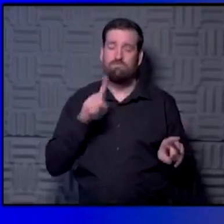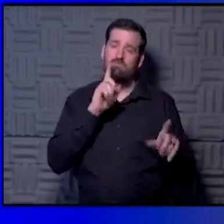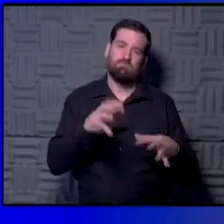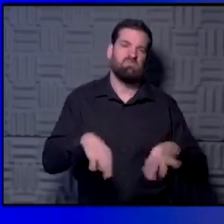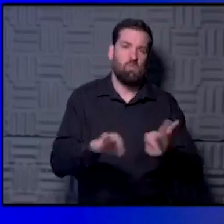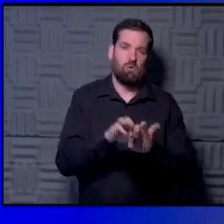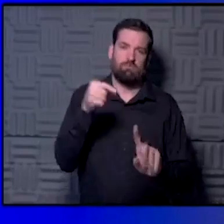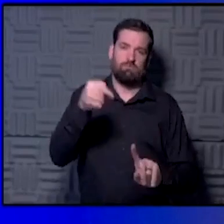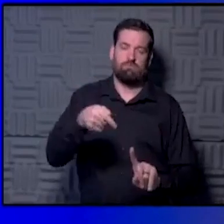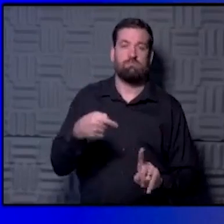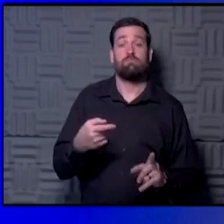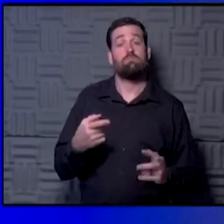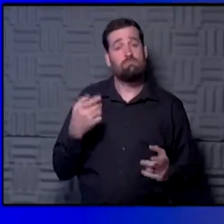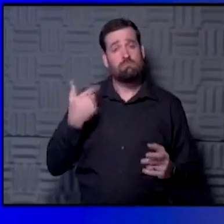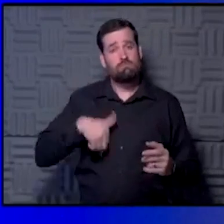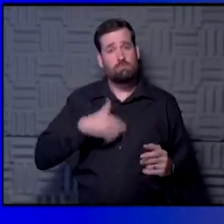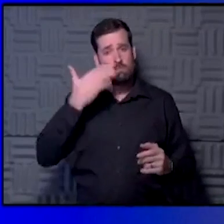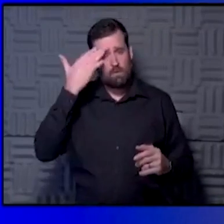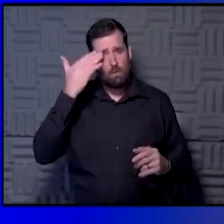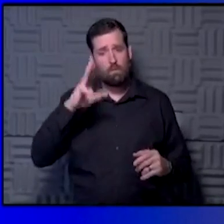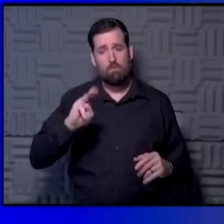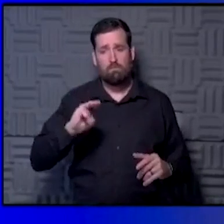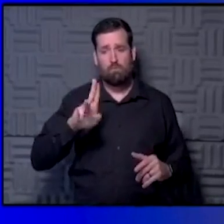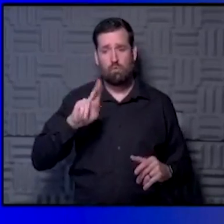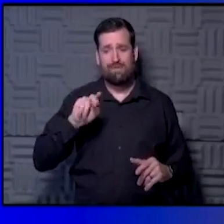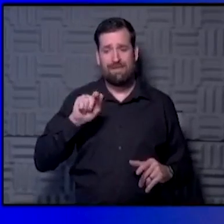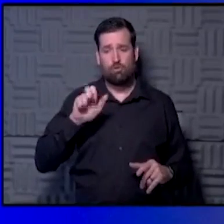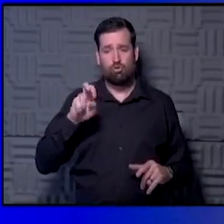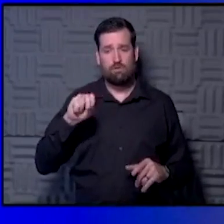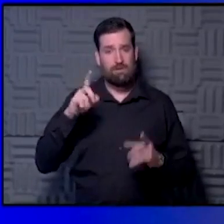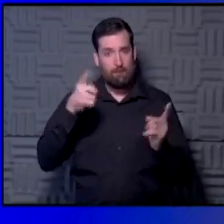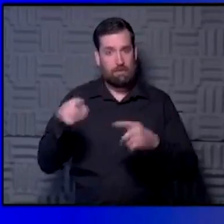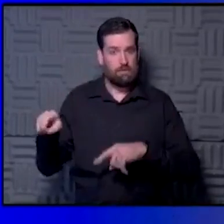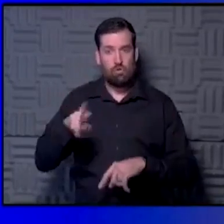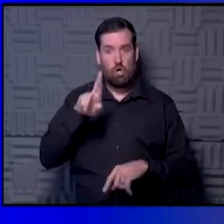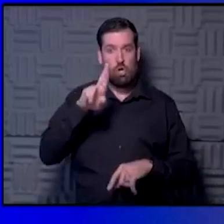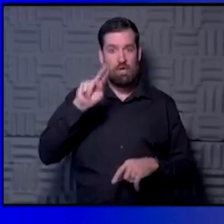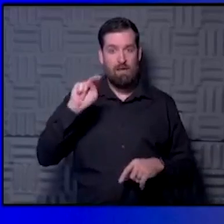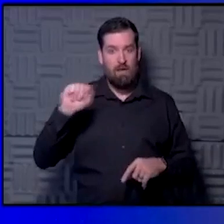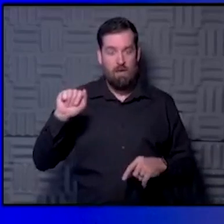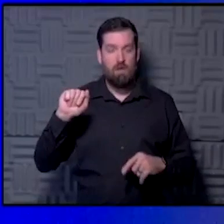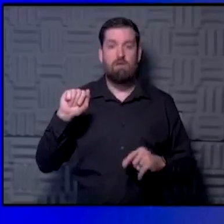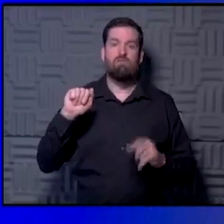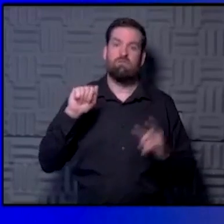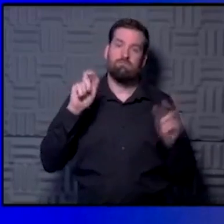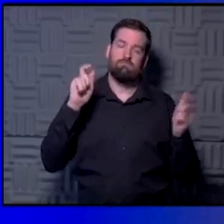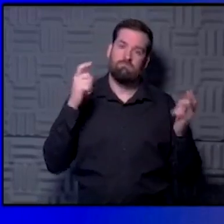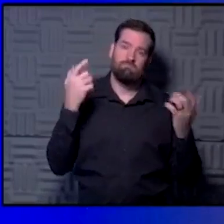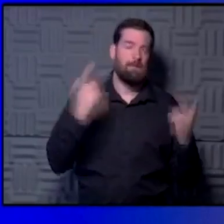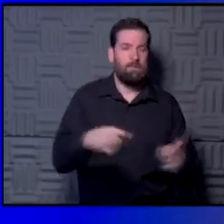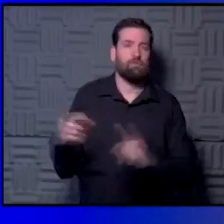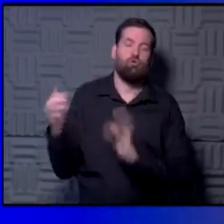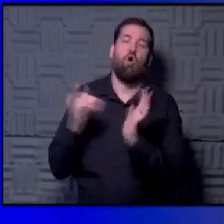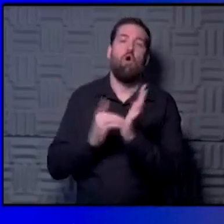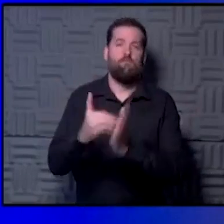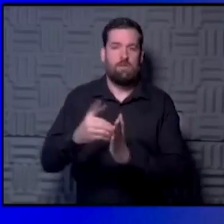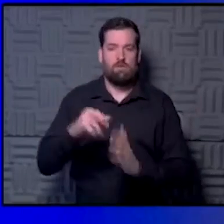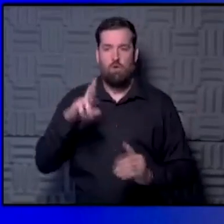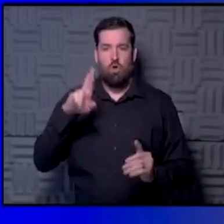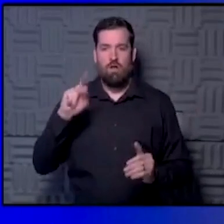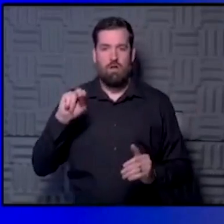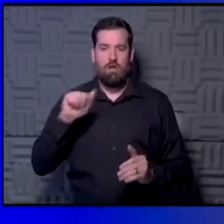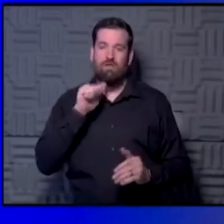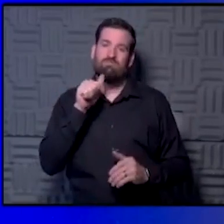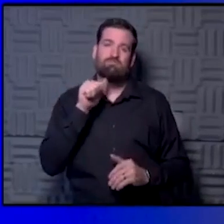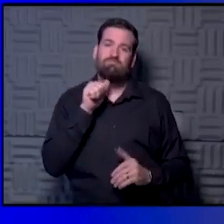remember. And we know mutations happen. This is an RNA virus. Mutations happen a lot in RNA viruses. So that is not